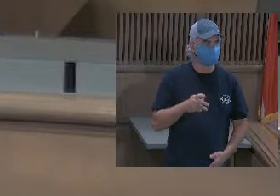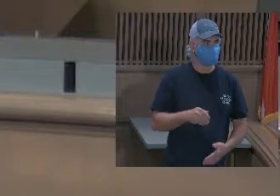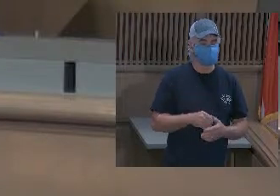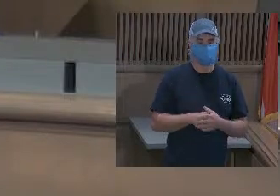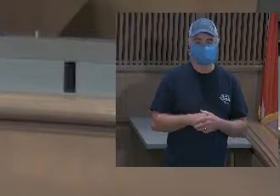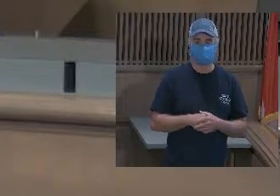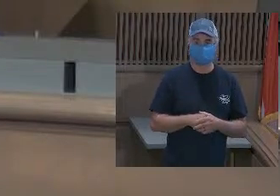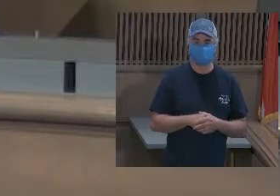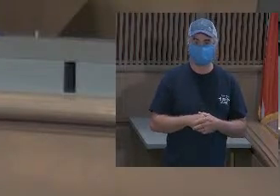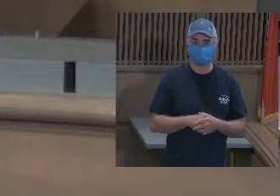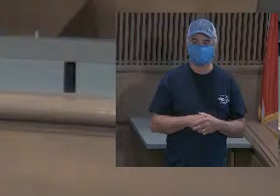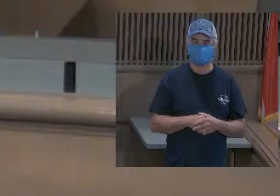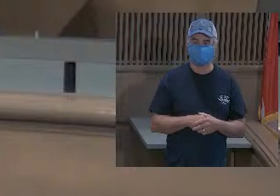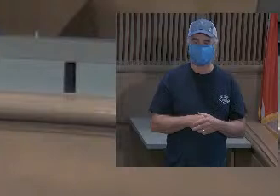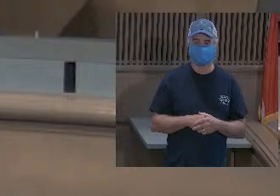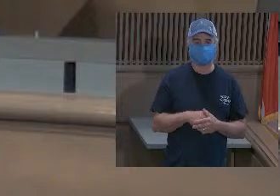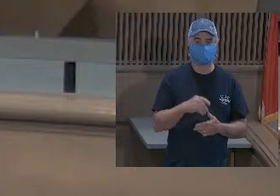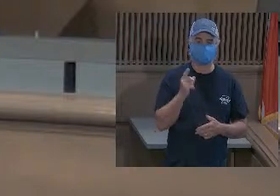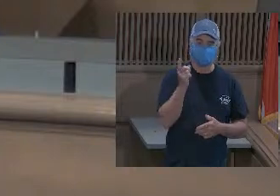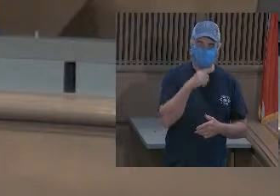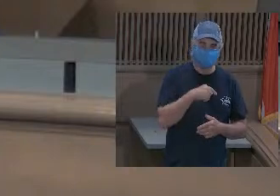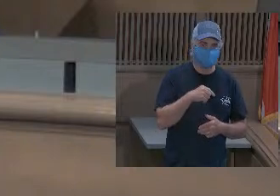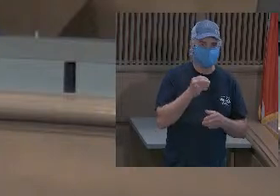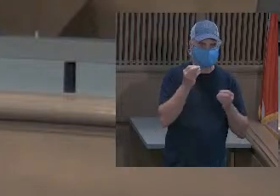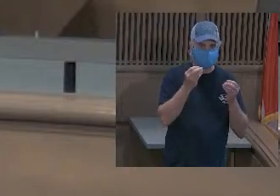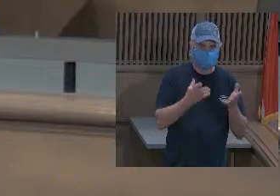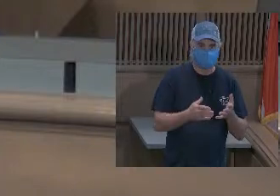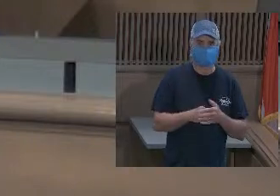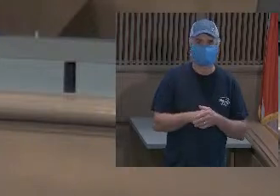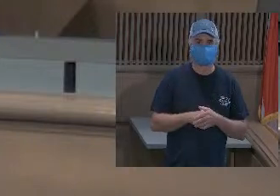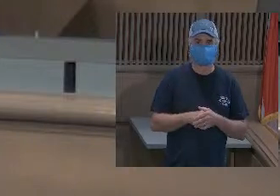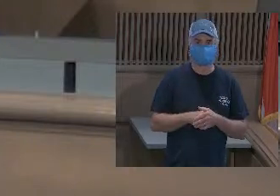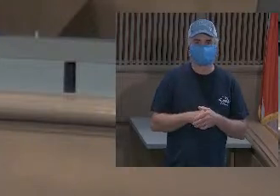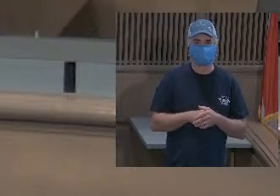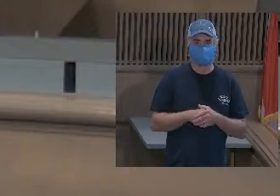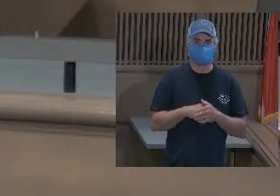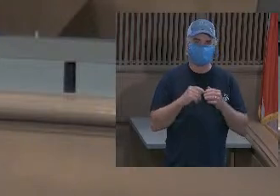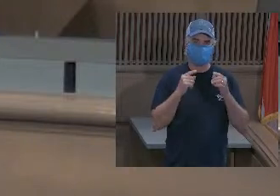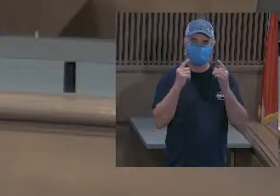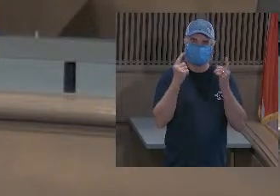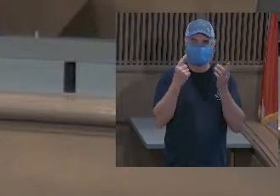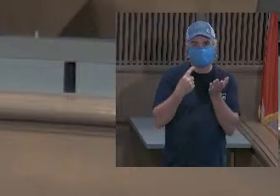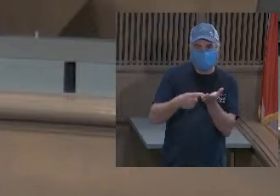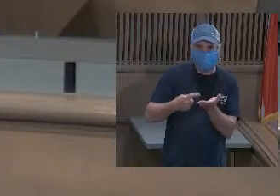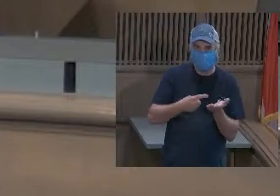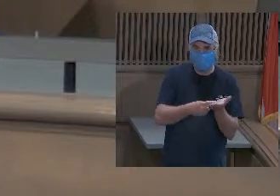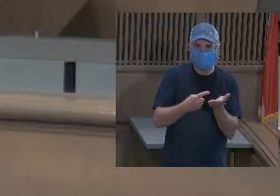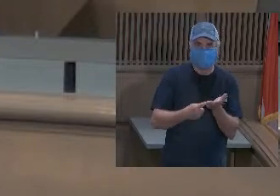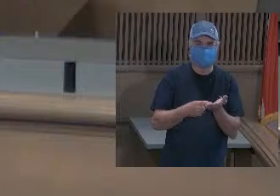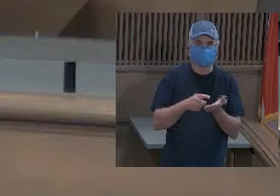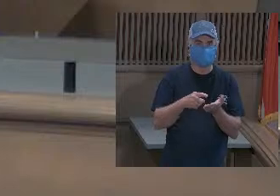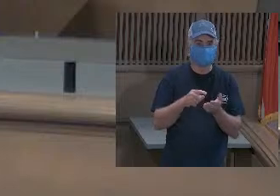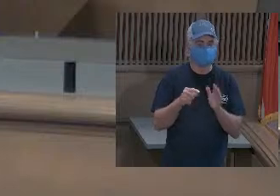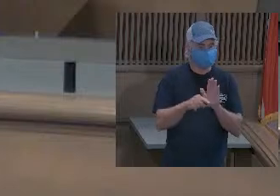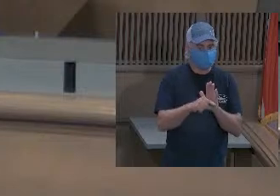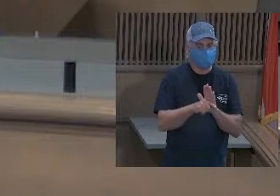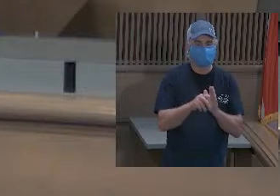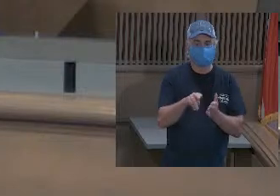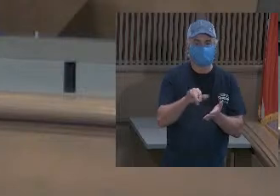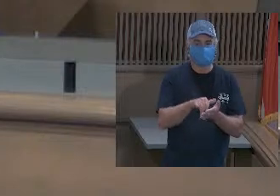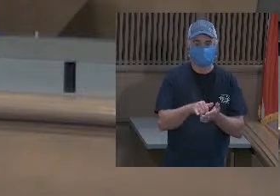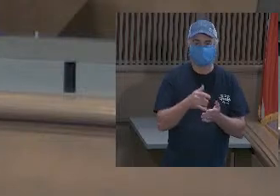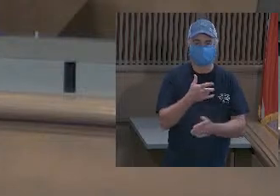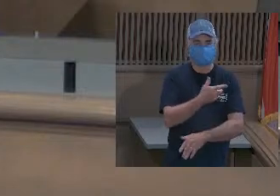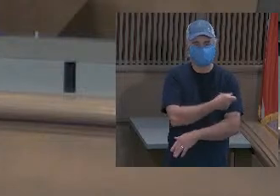There is fake news. There is conjecture. And I'm going to say there's Facebook, and I suspect I'm